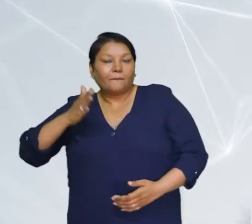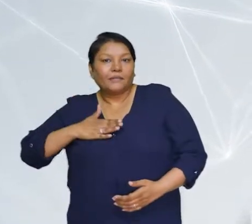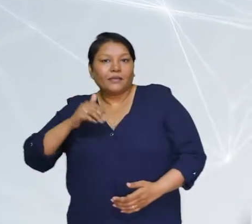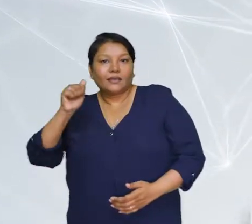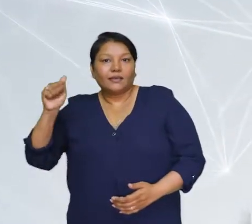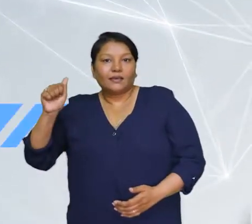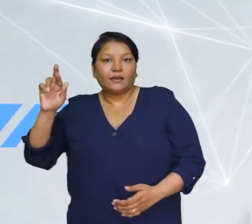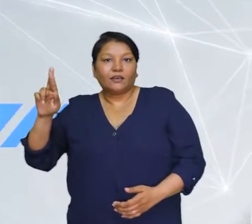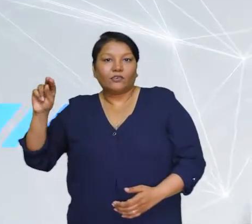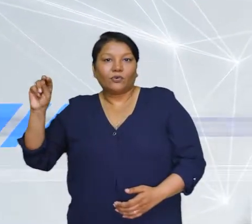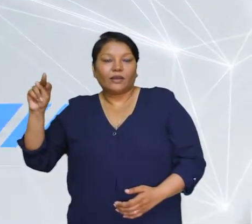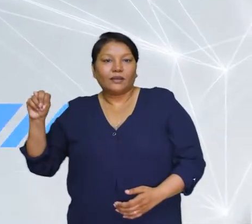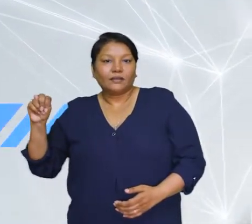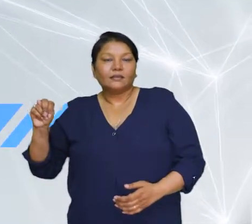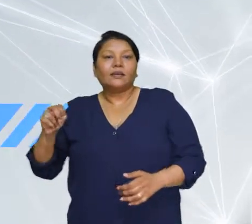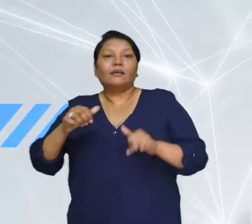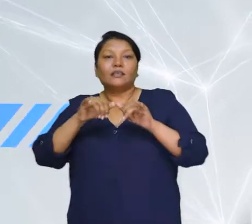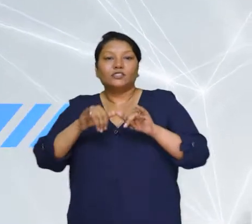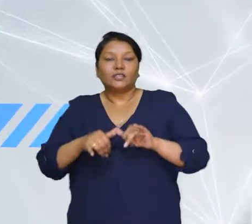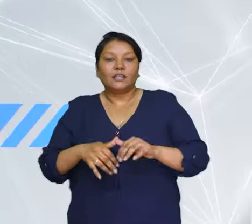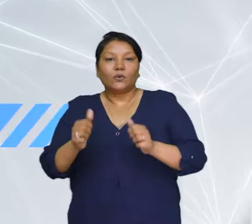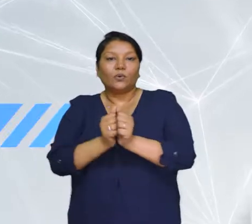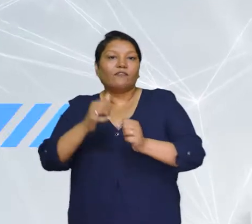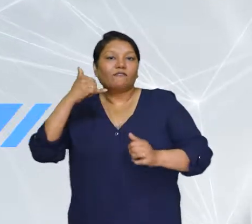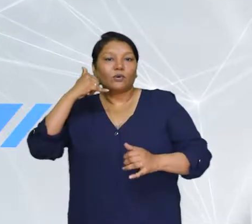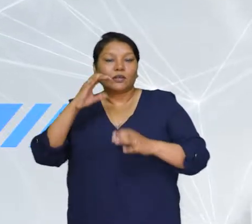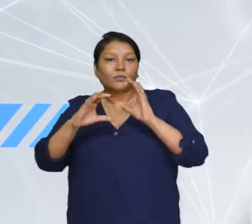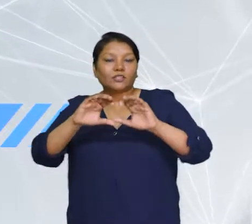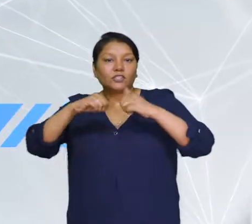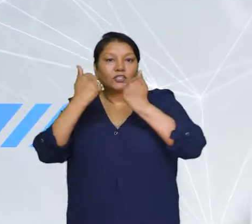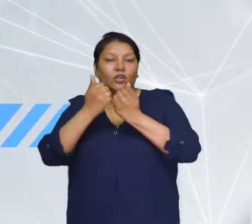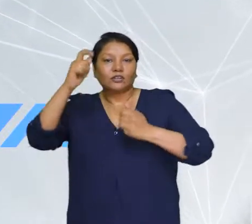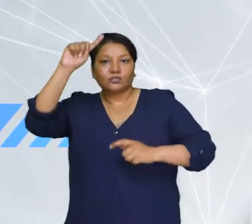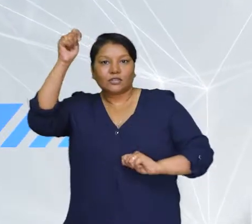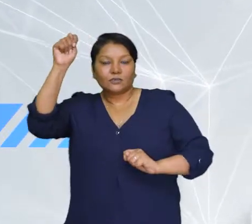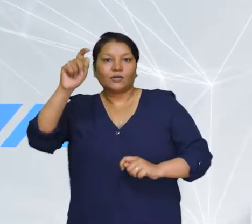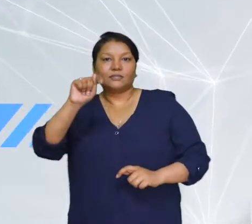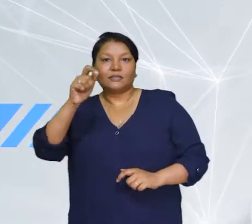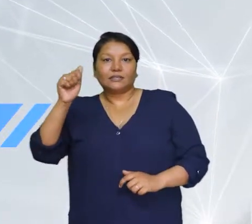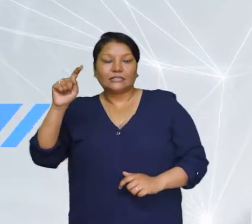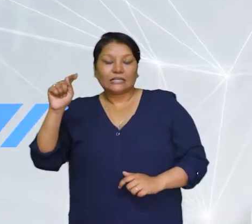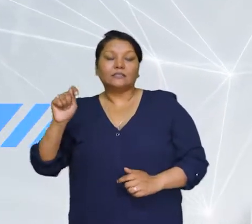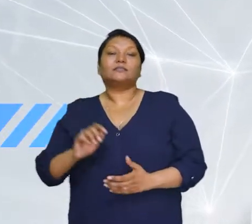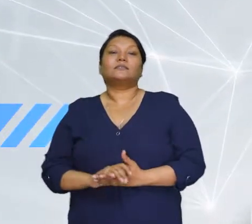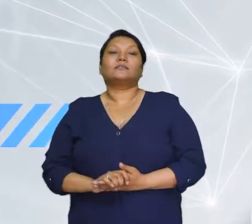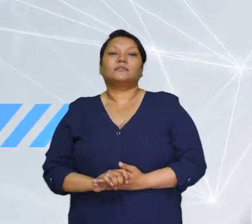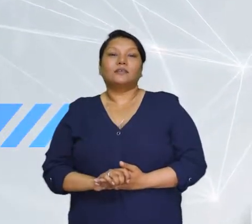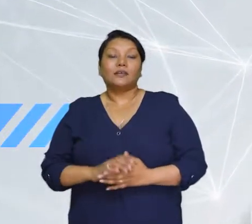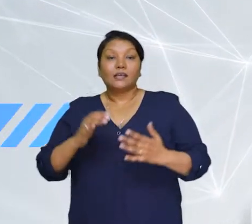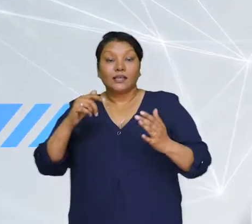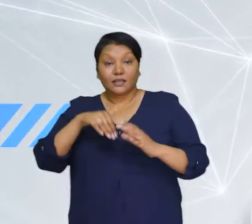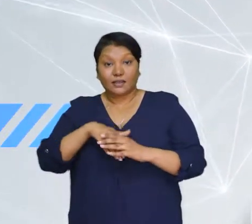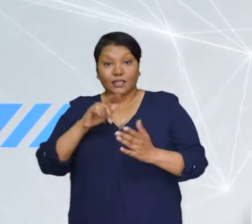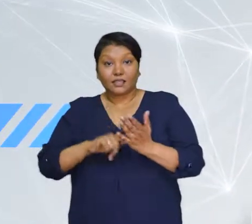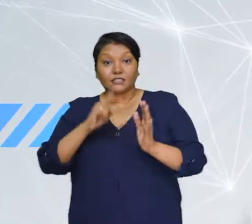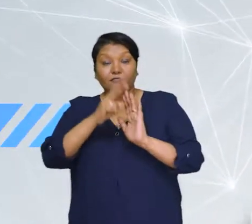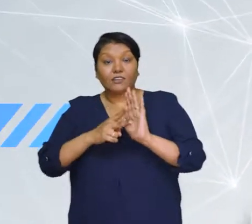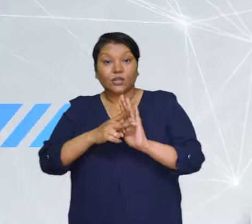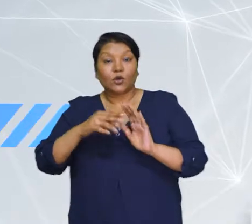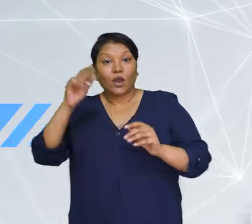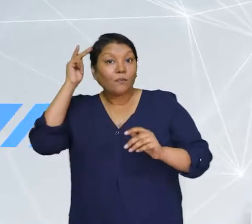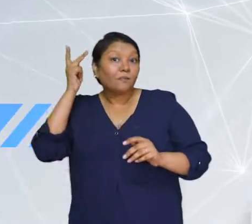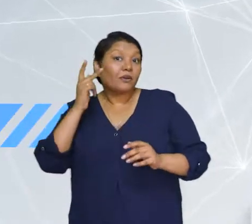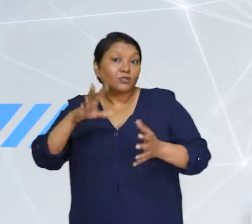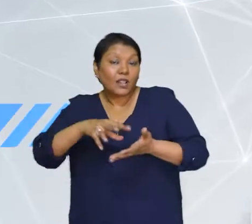Hello, I am Aaron Simon, Telecommunications Engineer at the Telecommunications Authority of Trinidad and Tobago. In